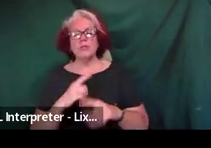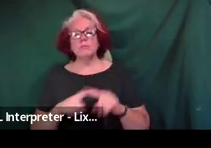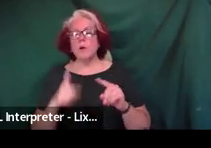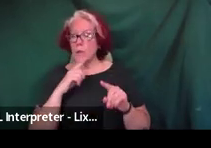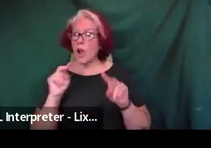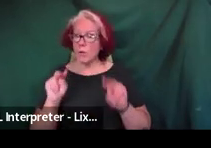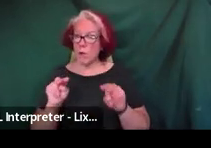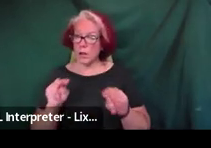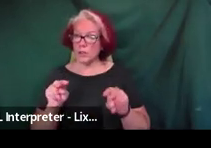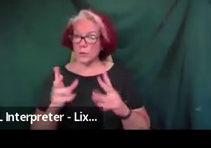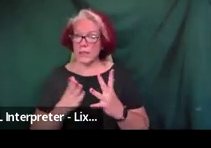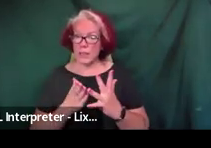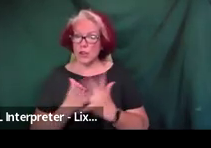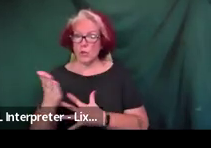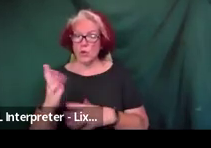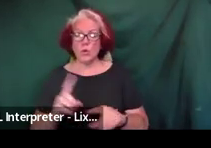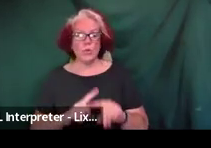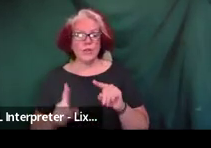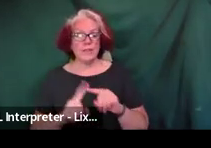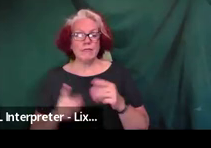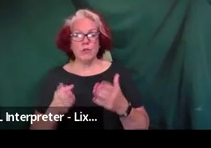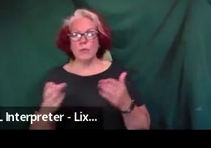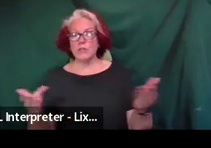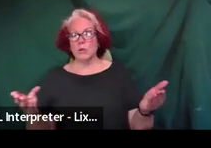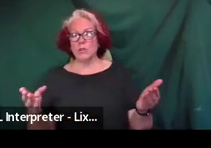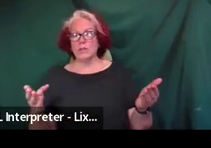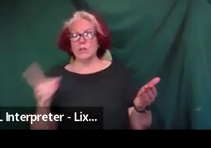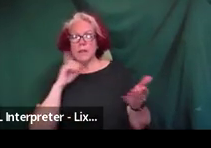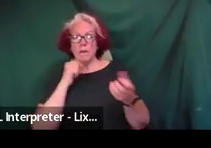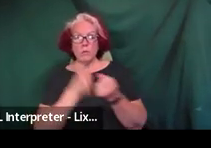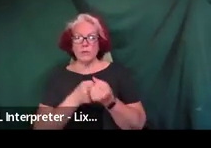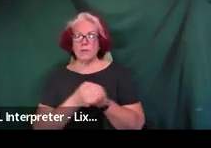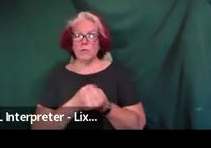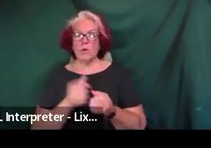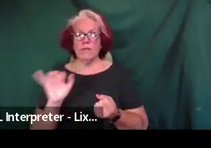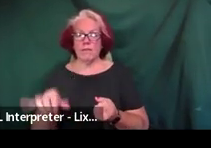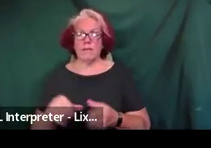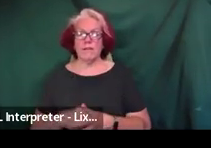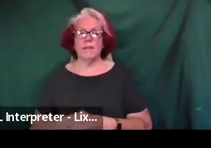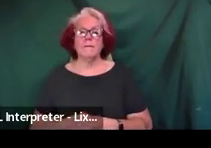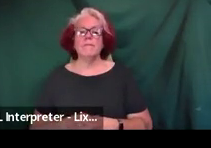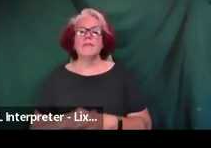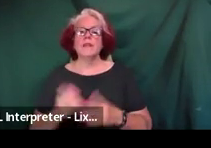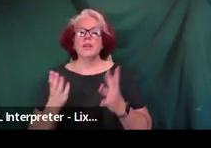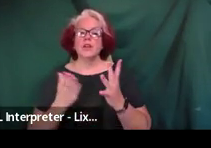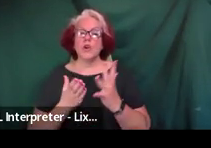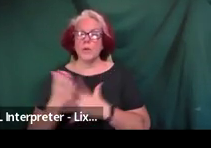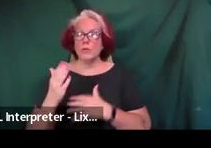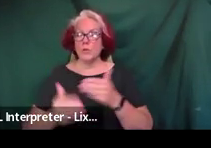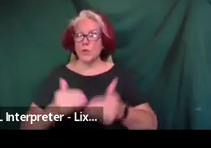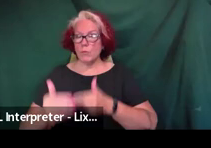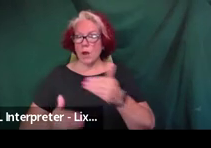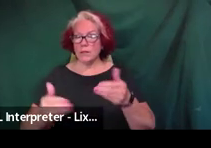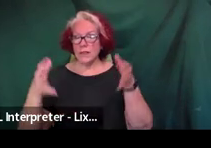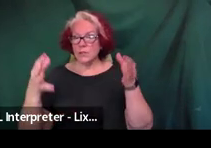it through the different resources that are going to support that, going through the process to